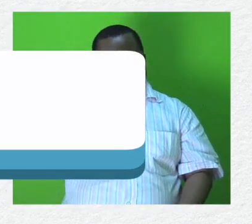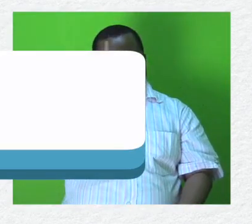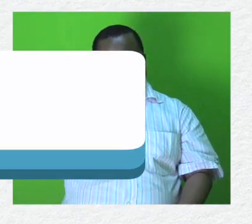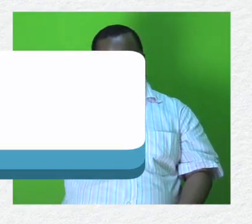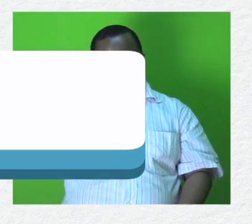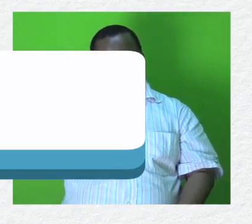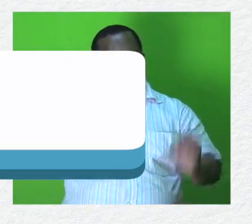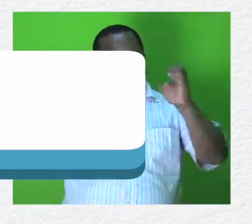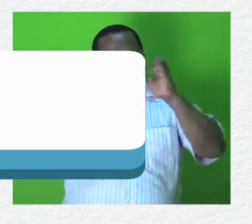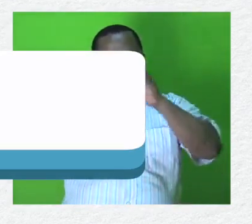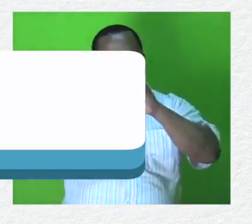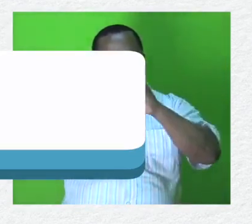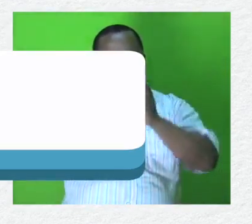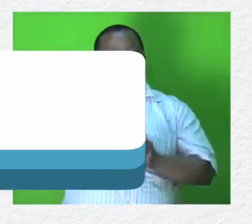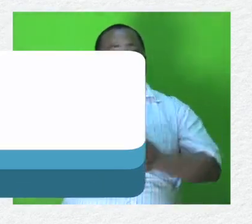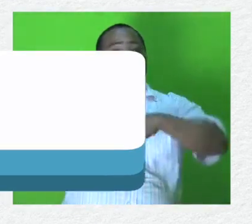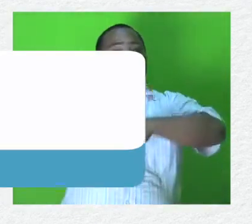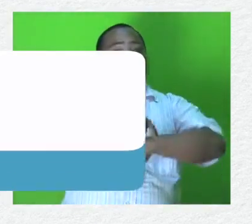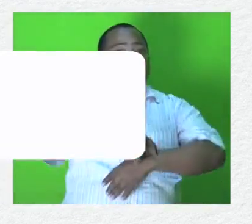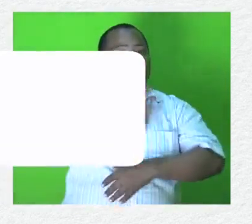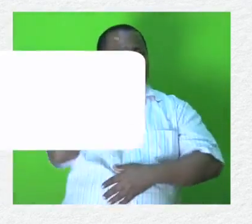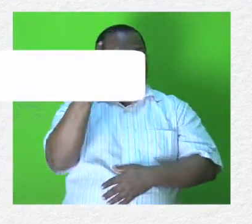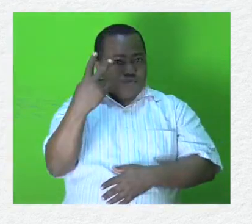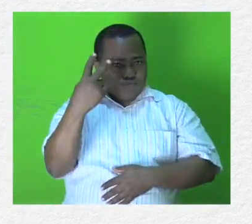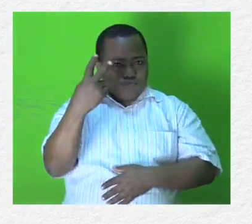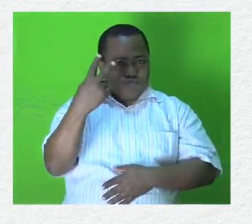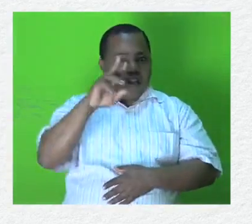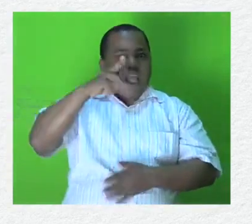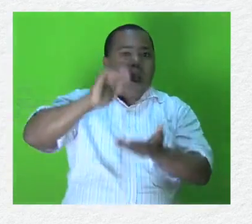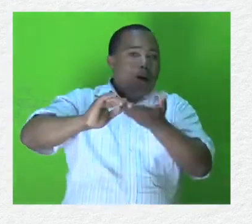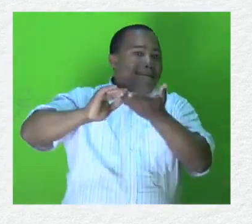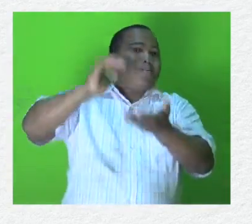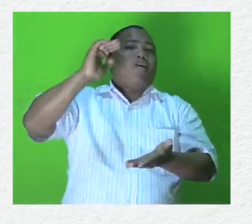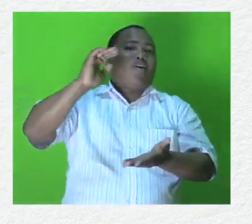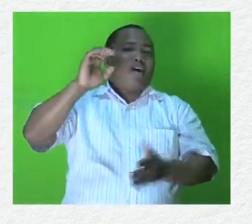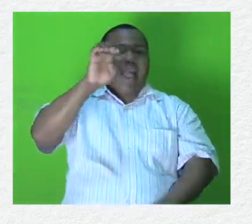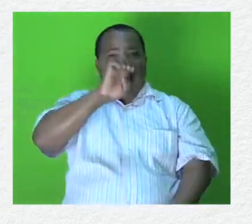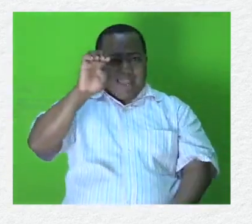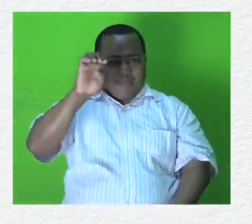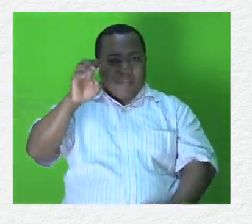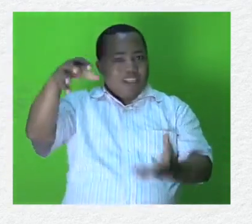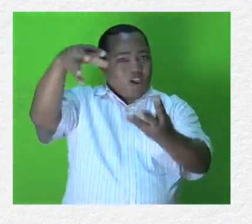Very good. When two or more elements combine chemically,